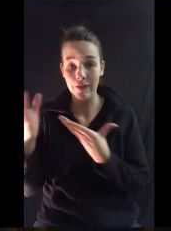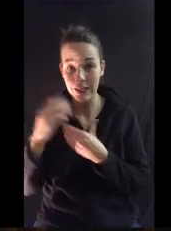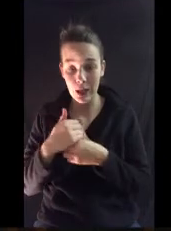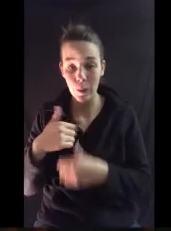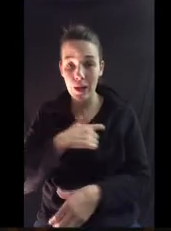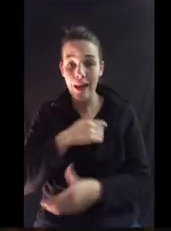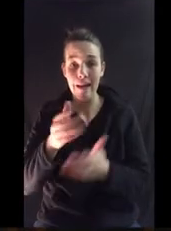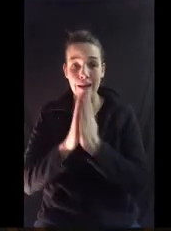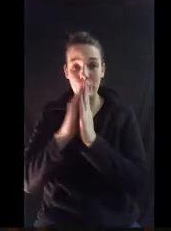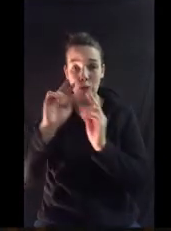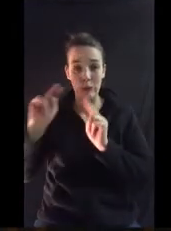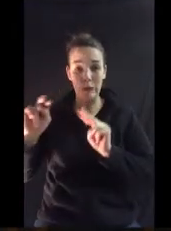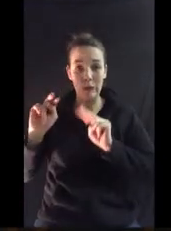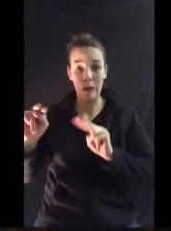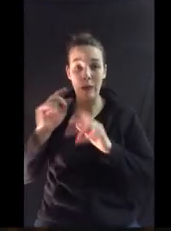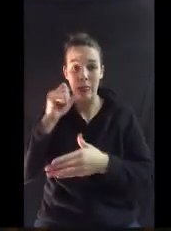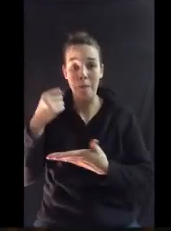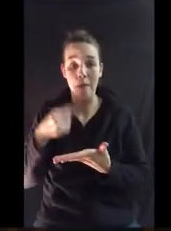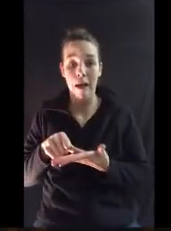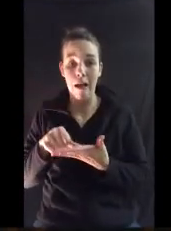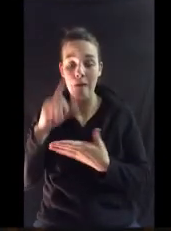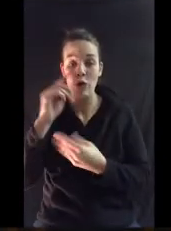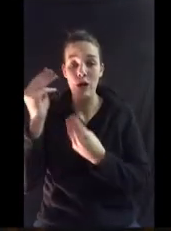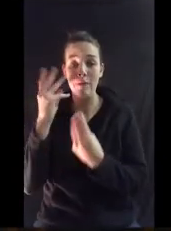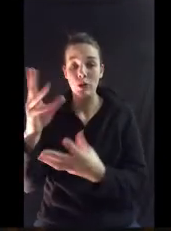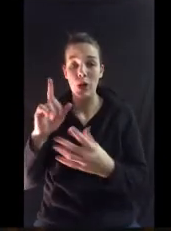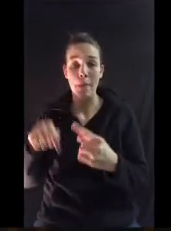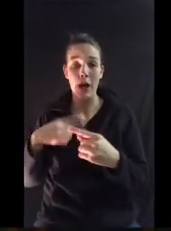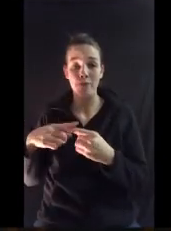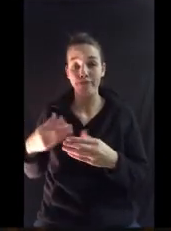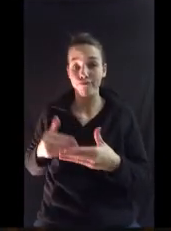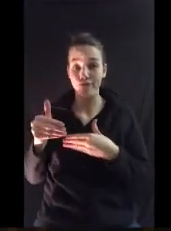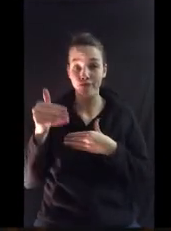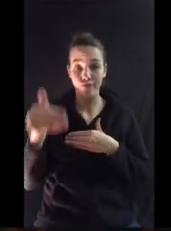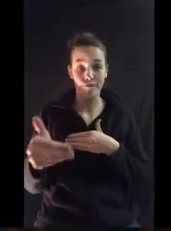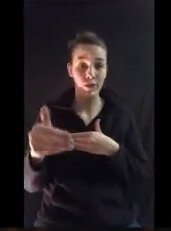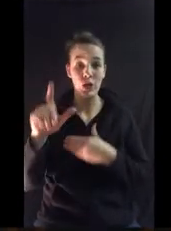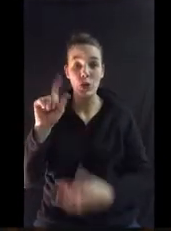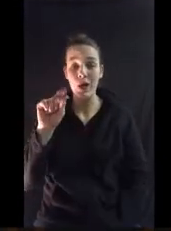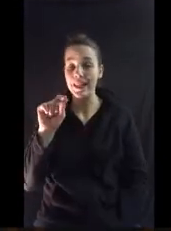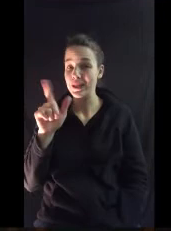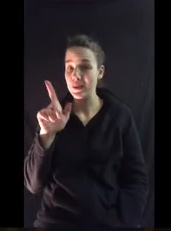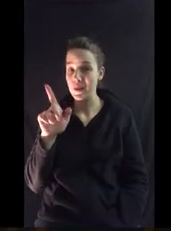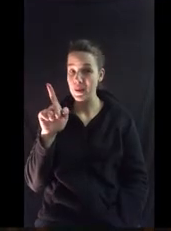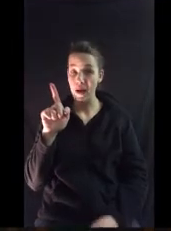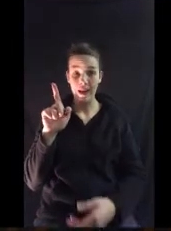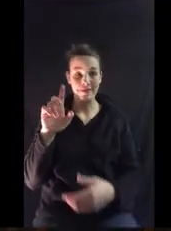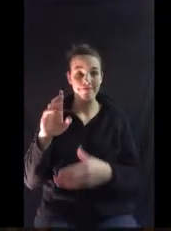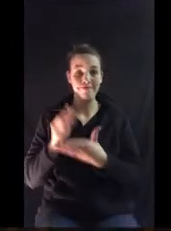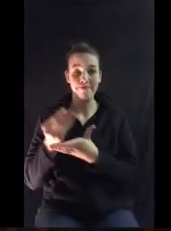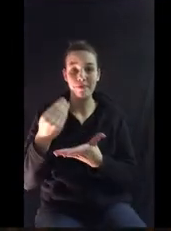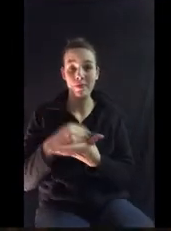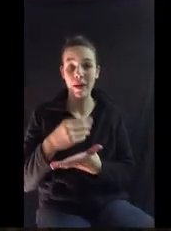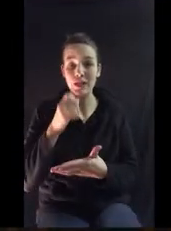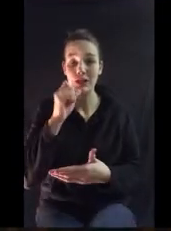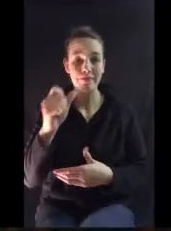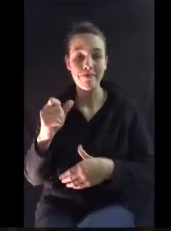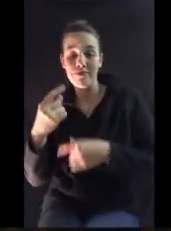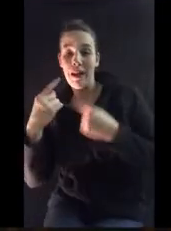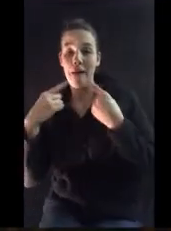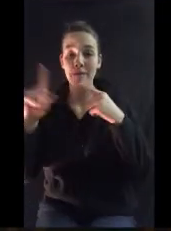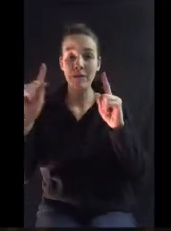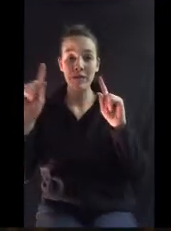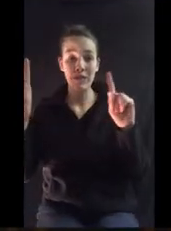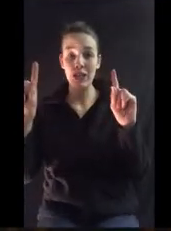our service. We're also asking you to watch in the mail for information about our upcoming 2021 budget. We're not going to have